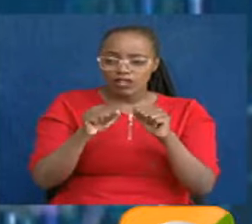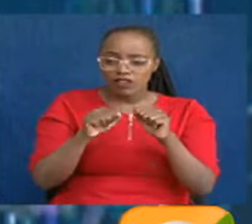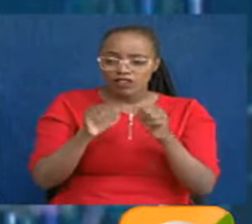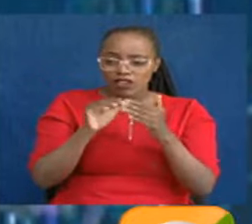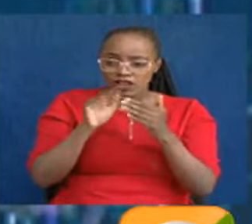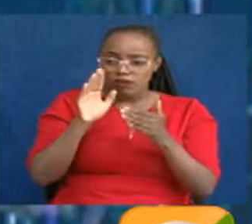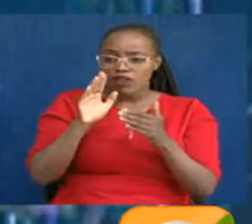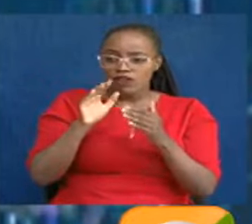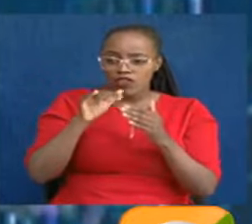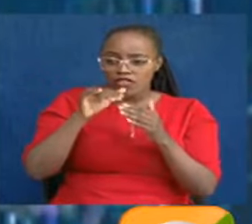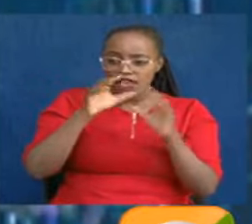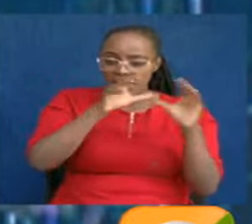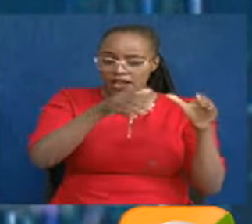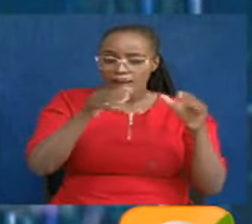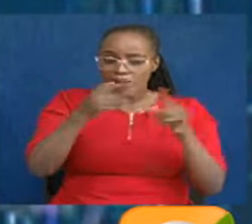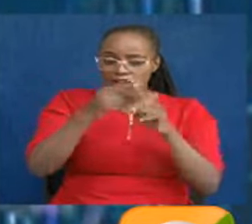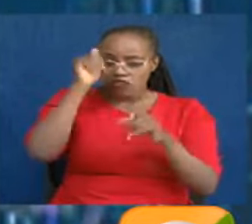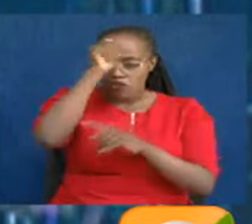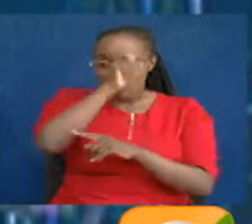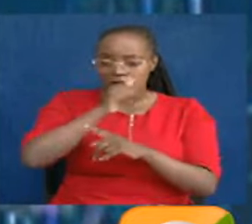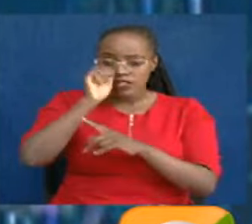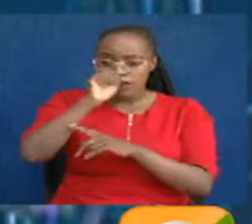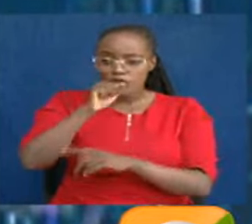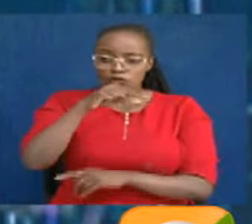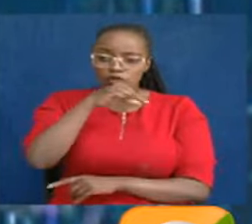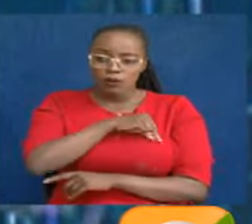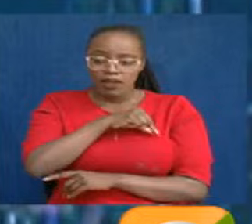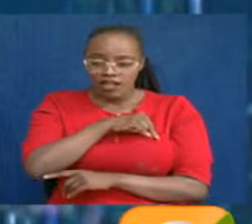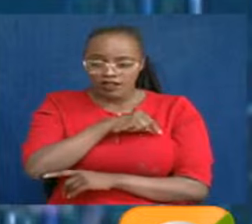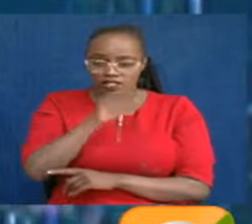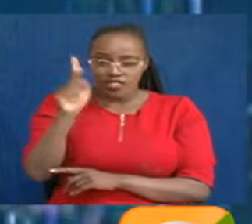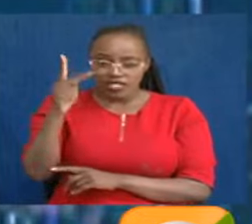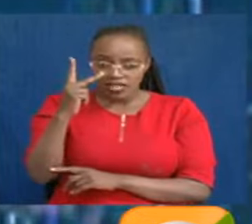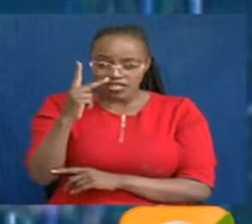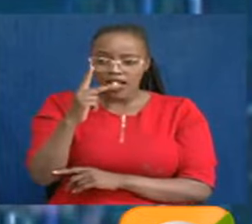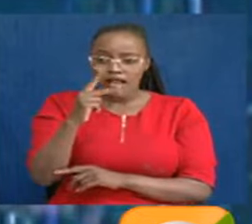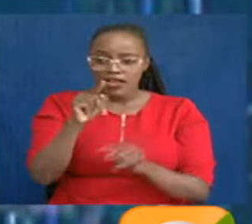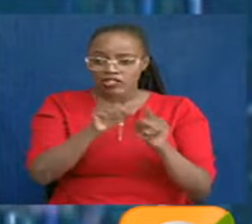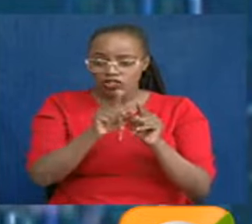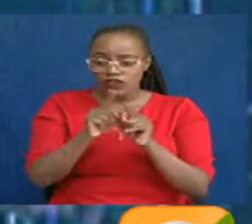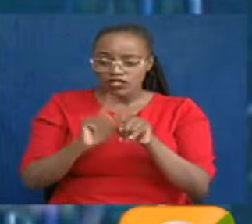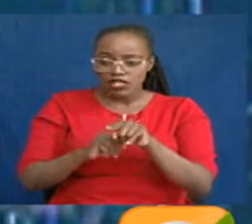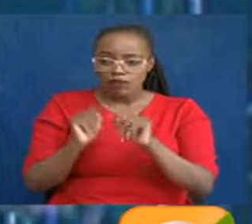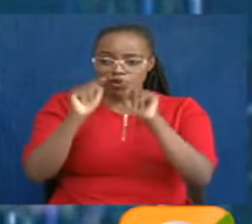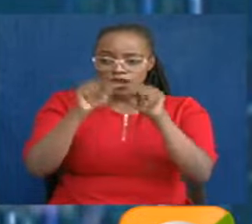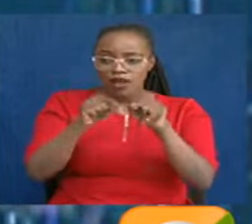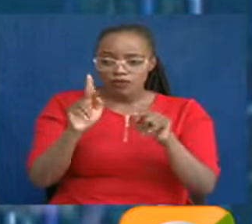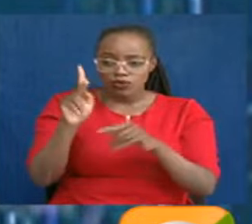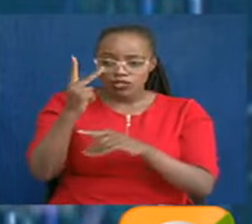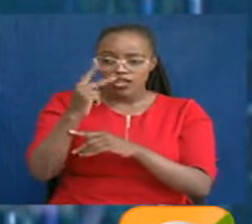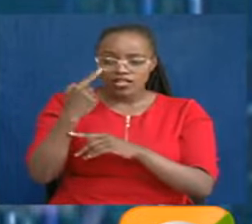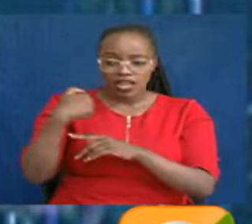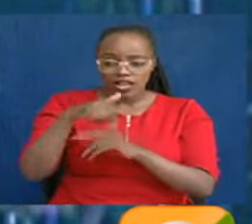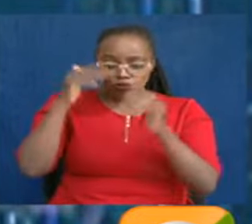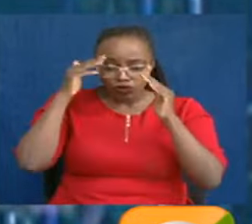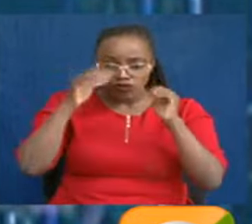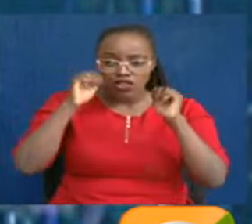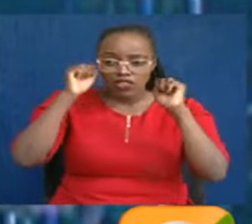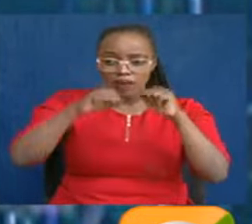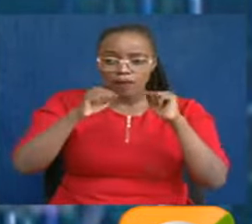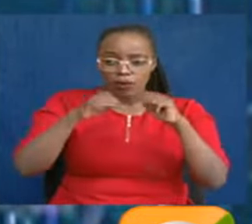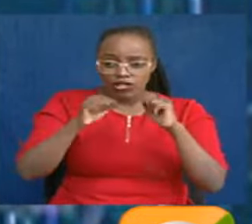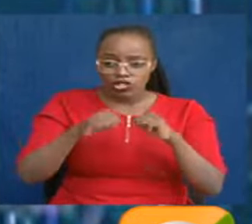experience for the companies from Malaysia to be able to penetrate Kenya. Because when we come to Kenya, we look at the potential of the